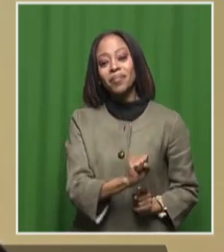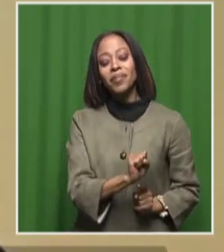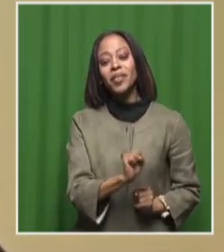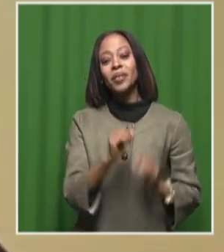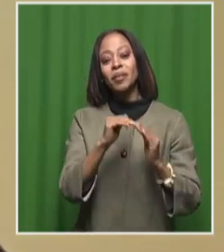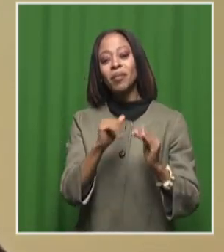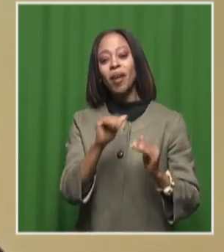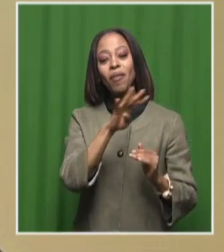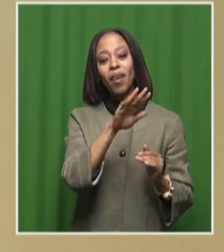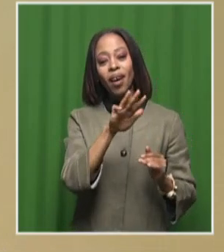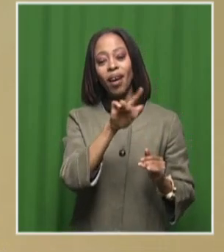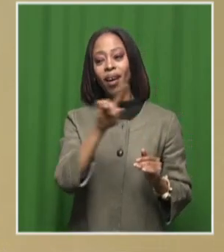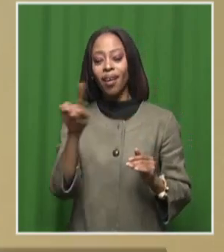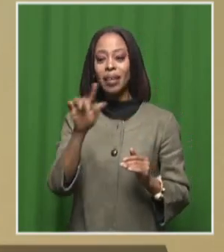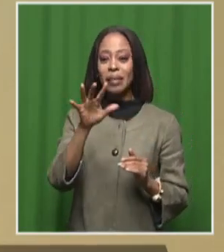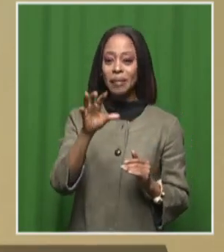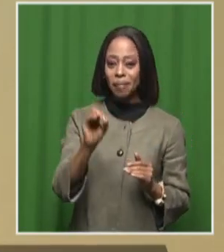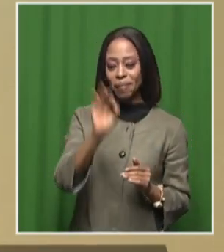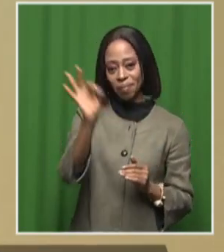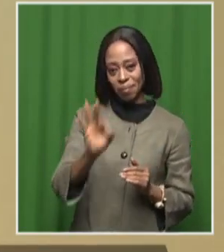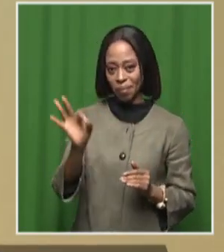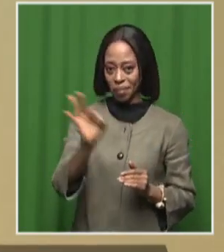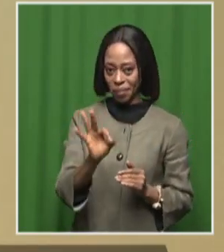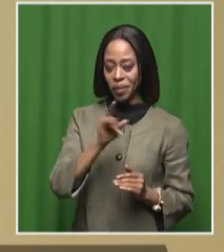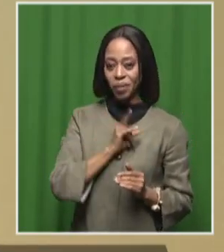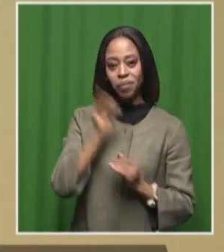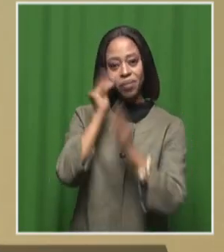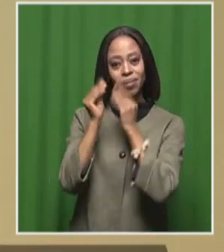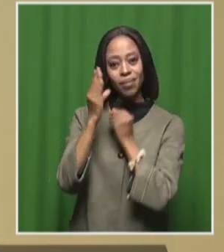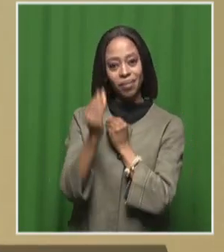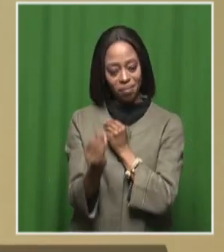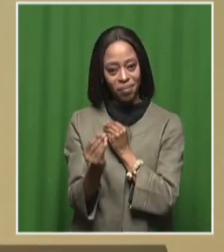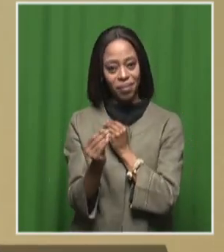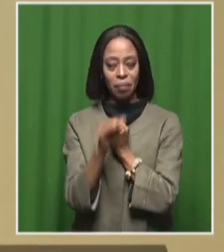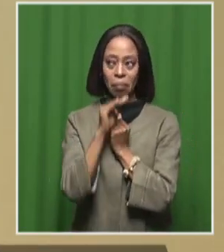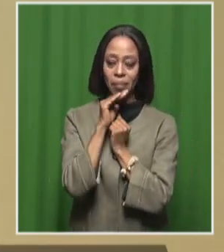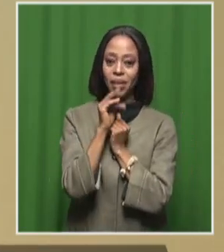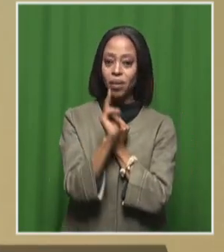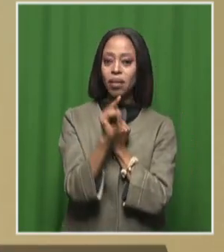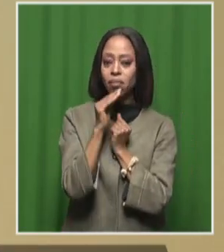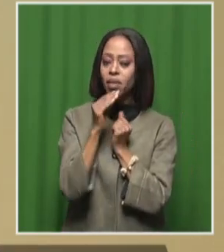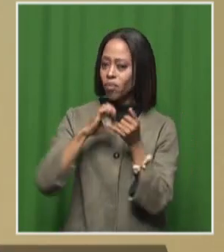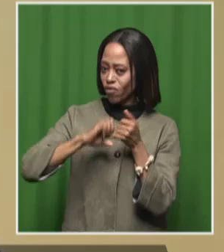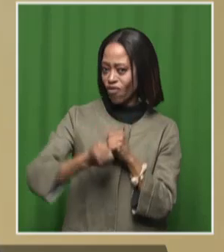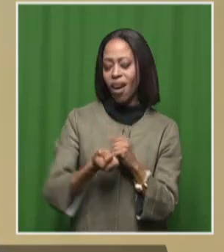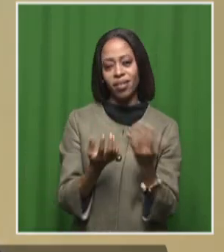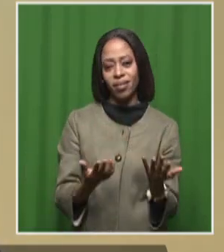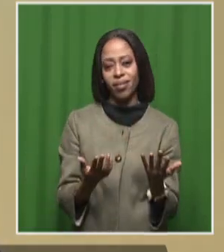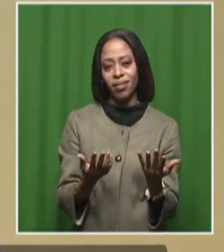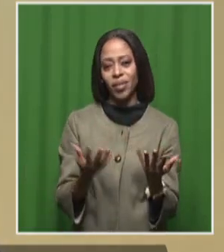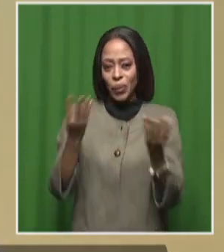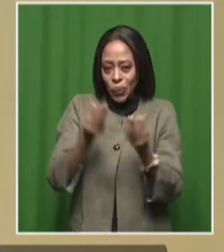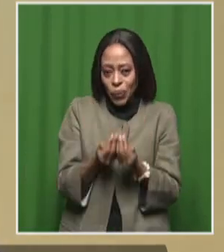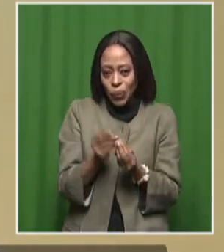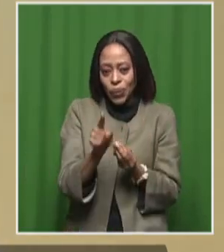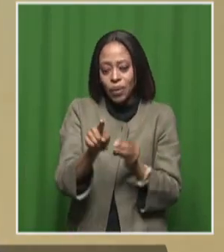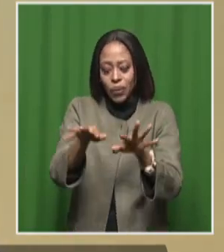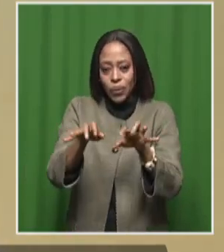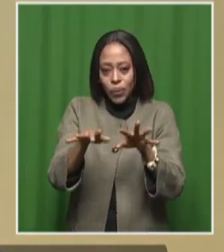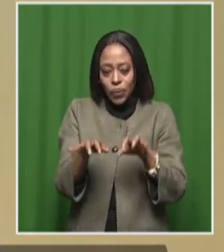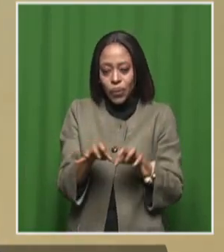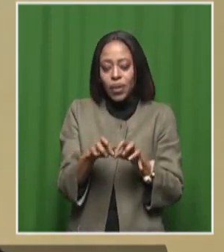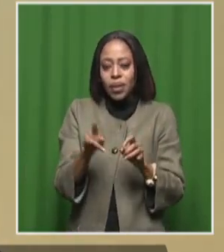to 58% as per the data you have. This means efforts are being made. This means it is possible when